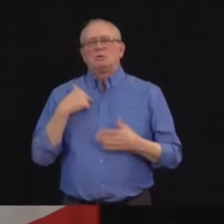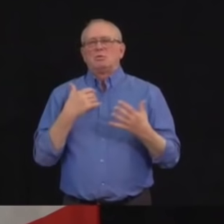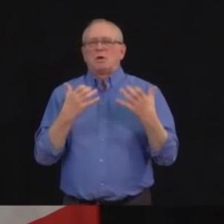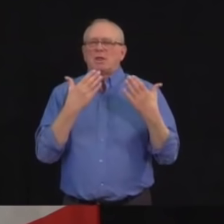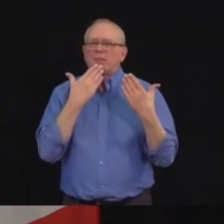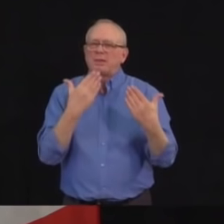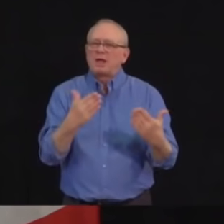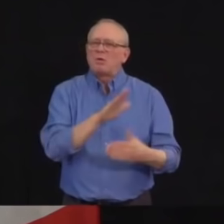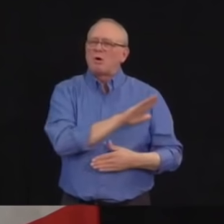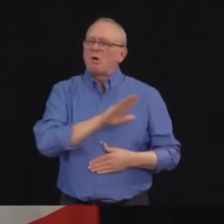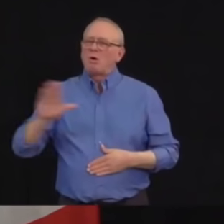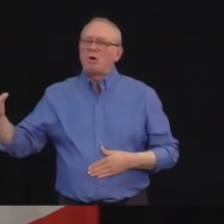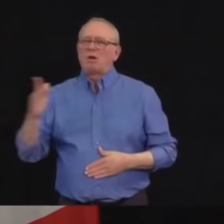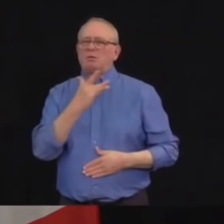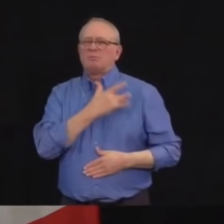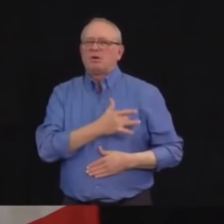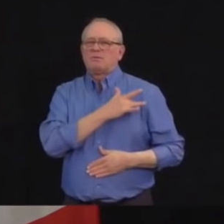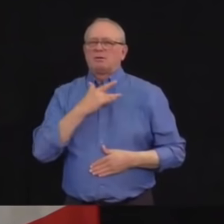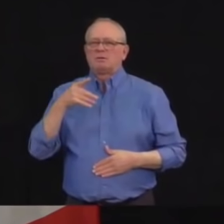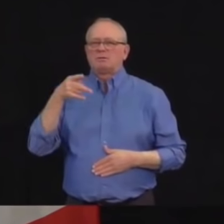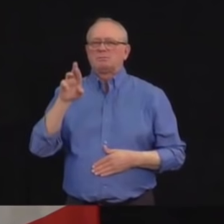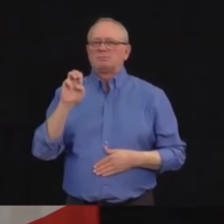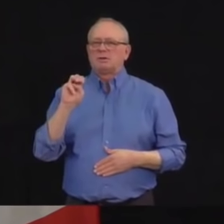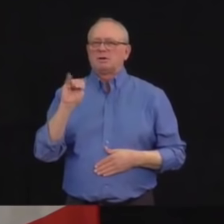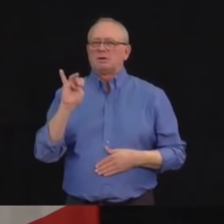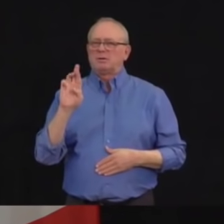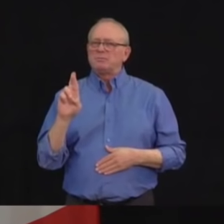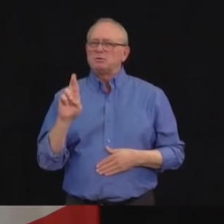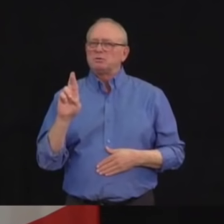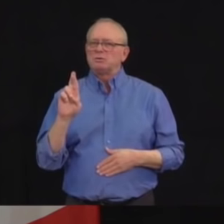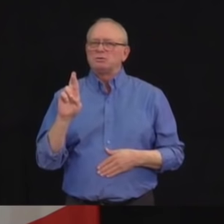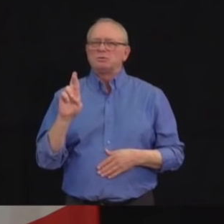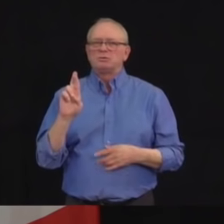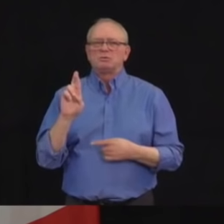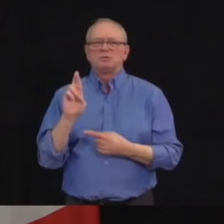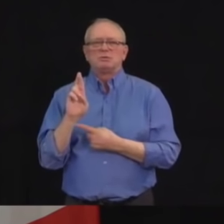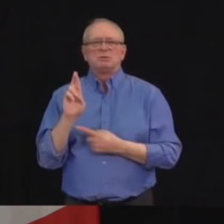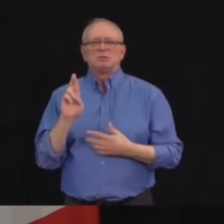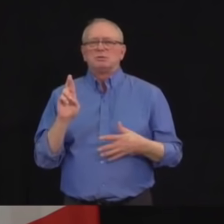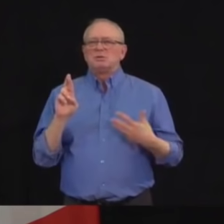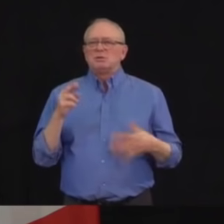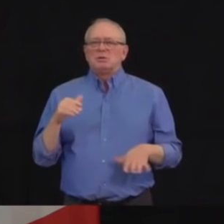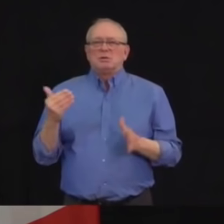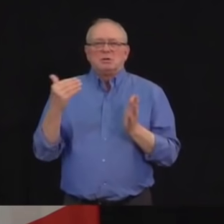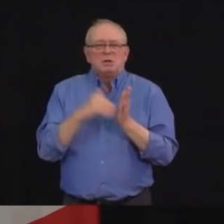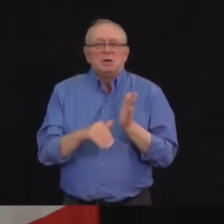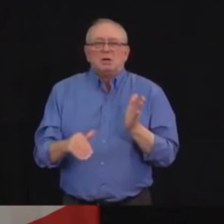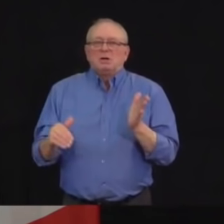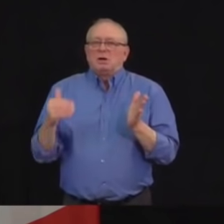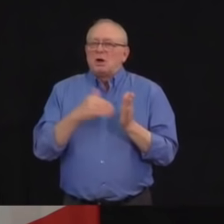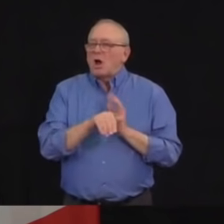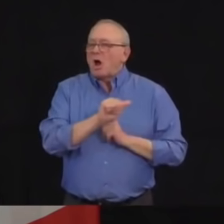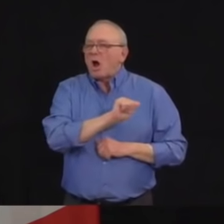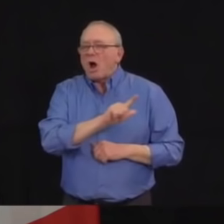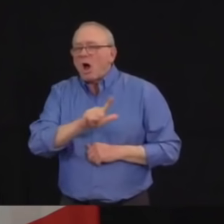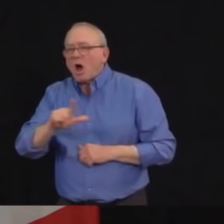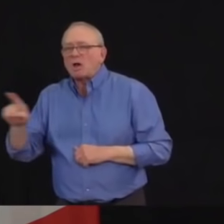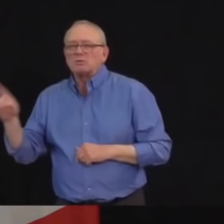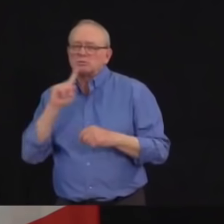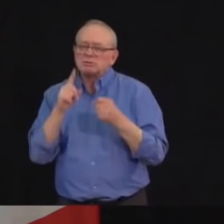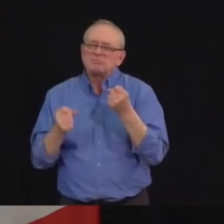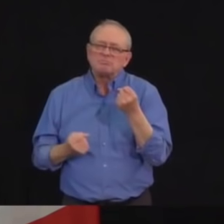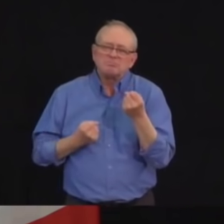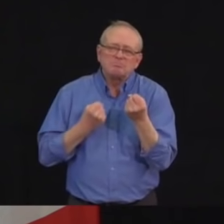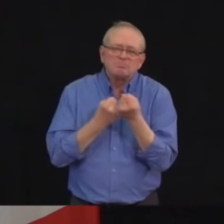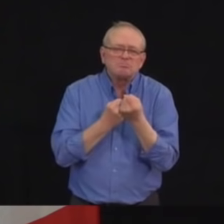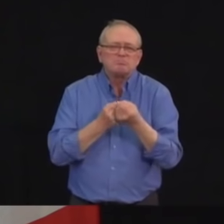premiers, and once again, I've heard over and over tremendous solidarity and understanding of